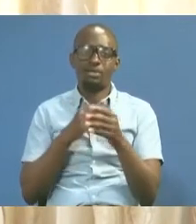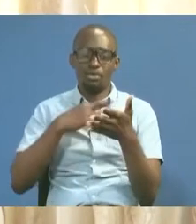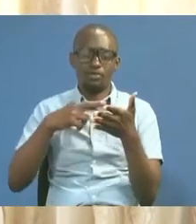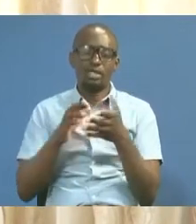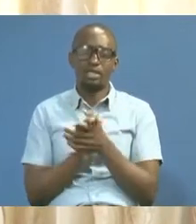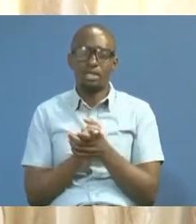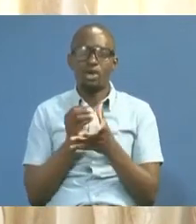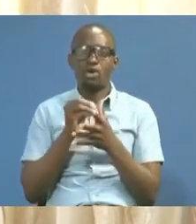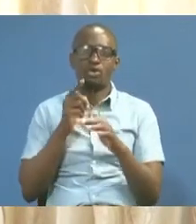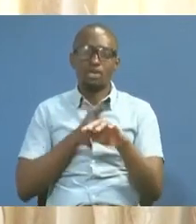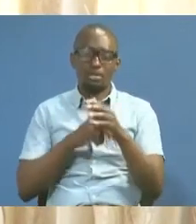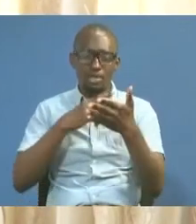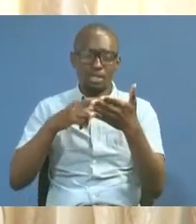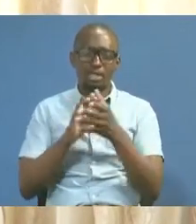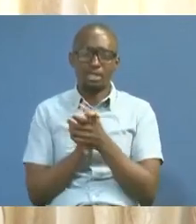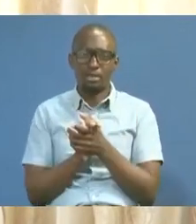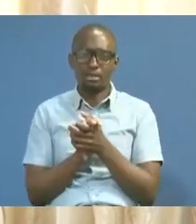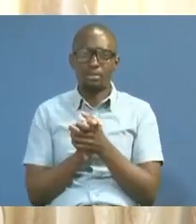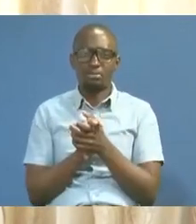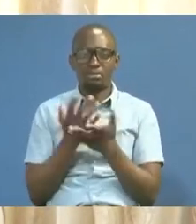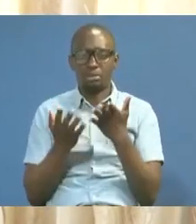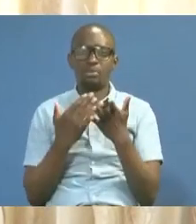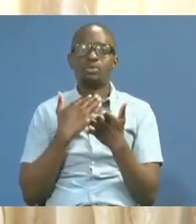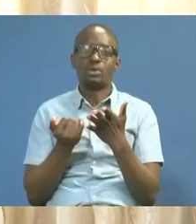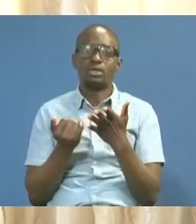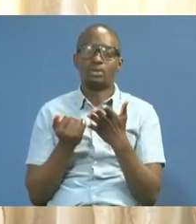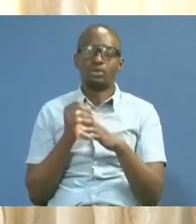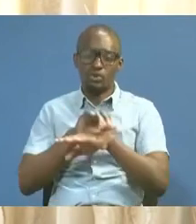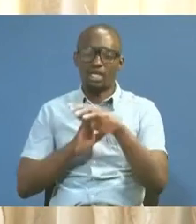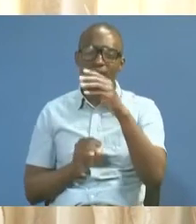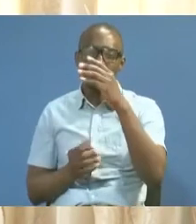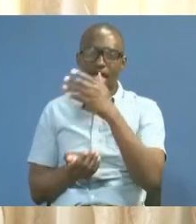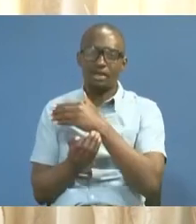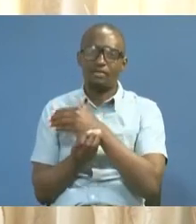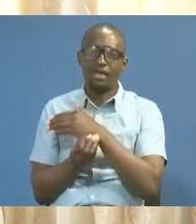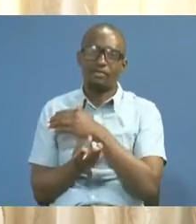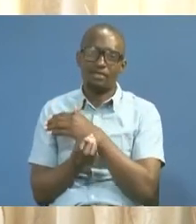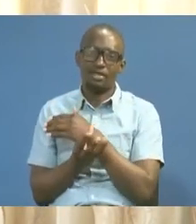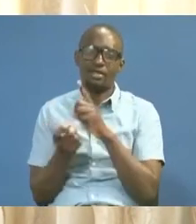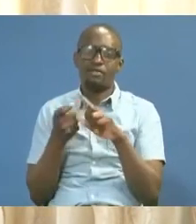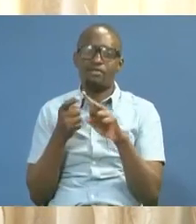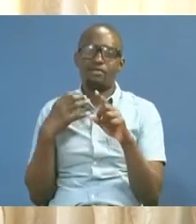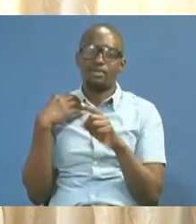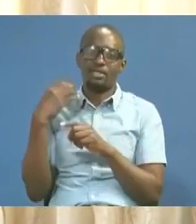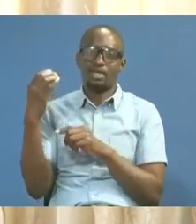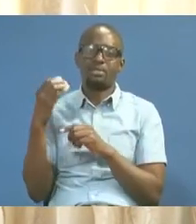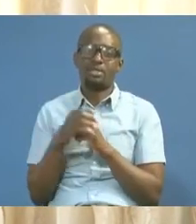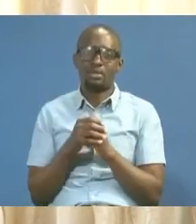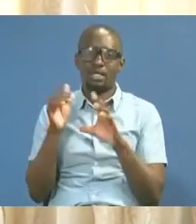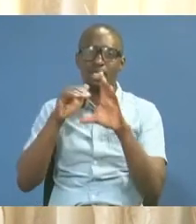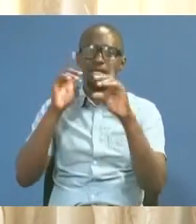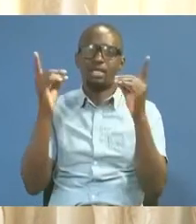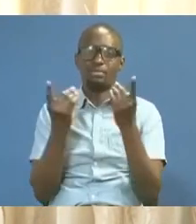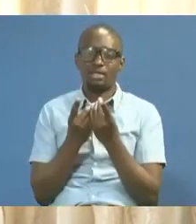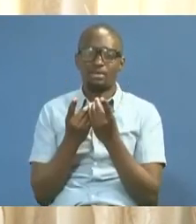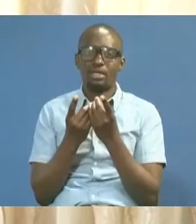as you register, you may also want to seek advice from the various chairpersons that lead departments and